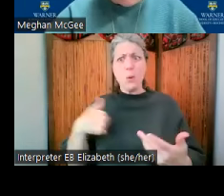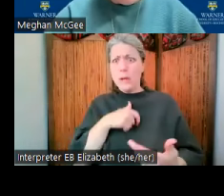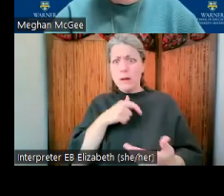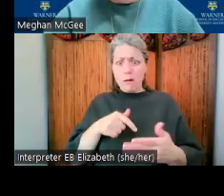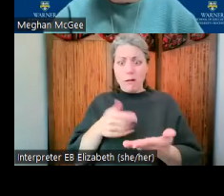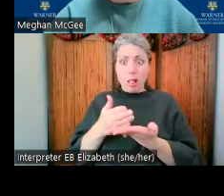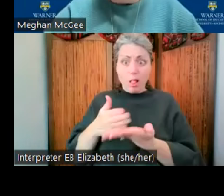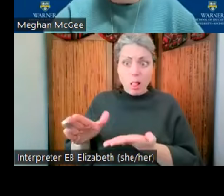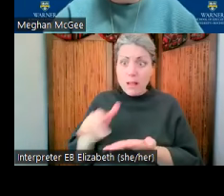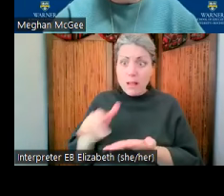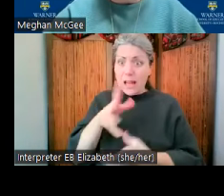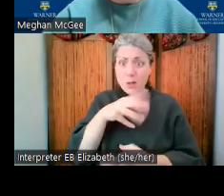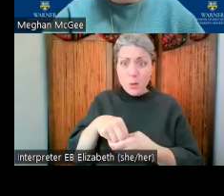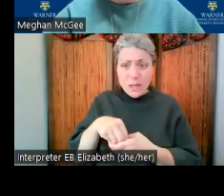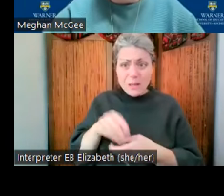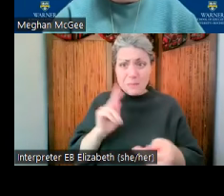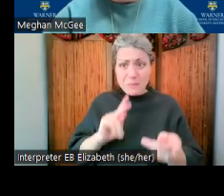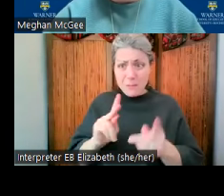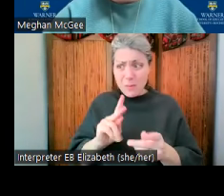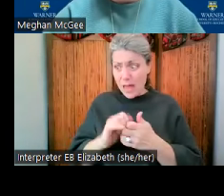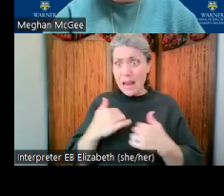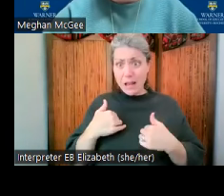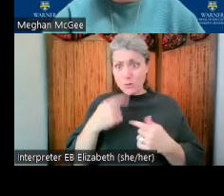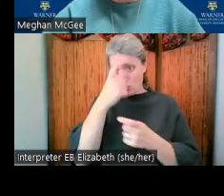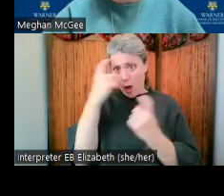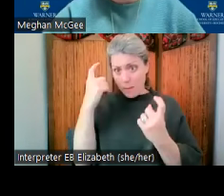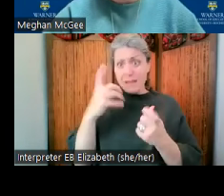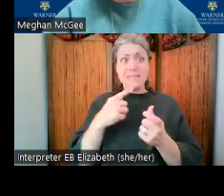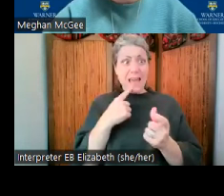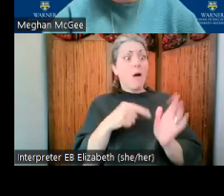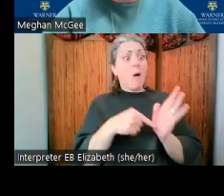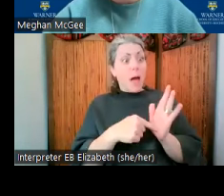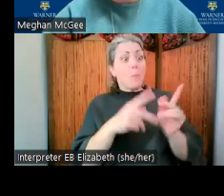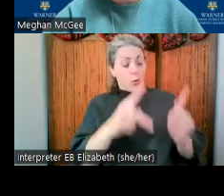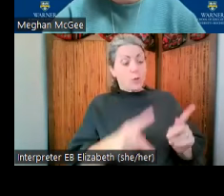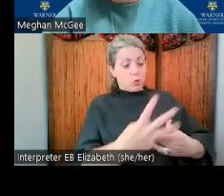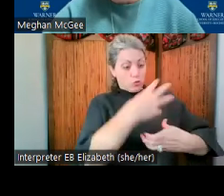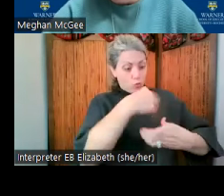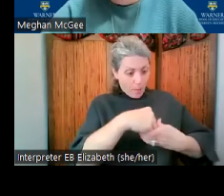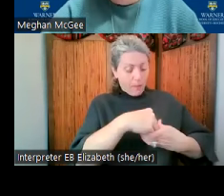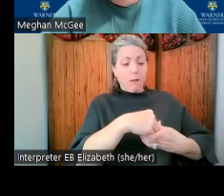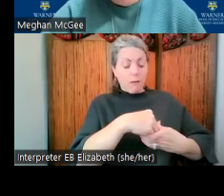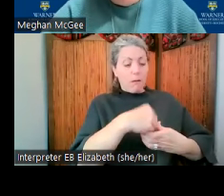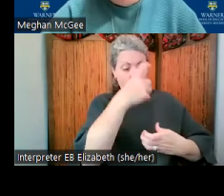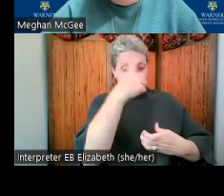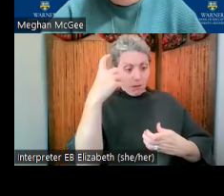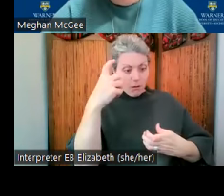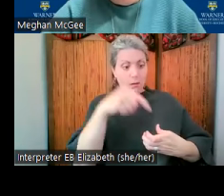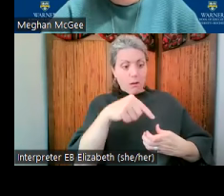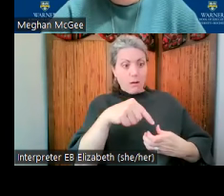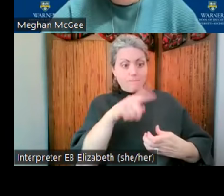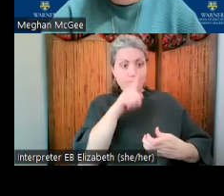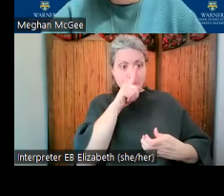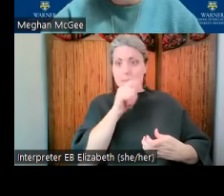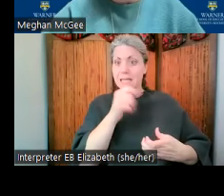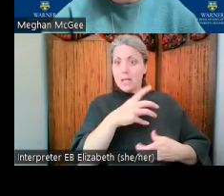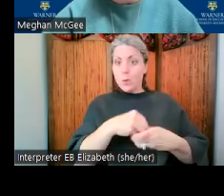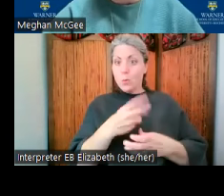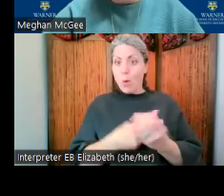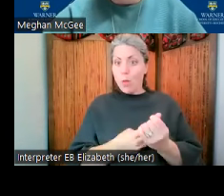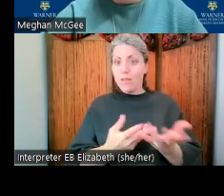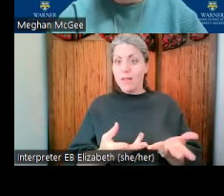who identify as autistic or other with other neurodevelopmental difference weren't